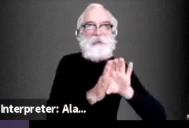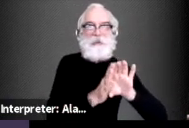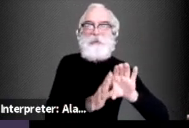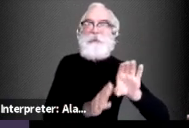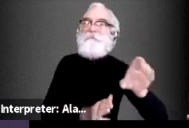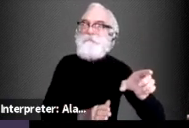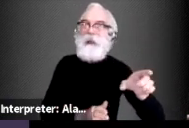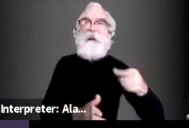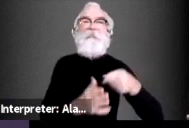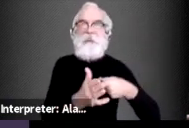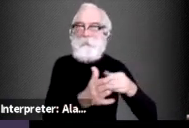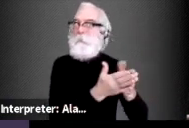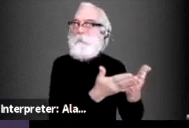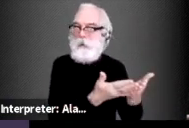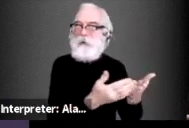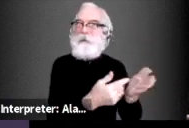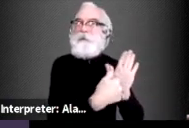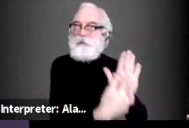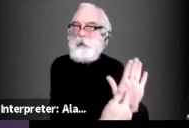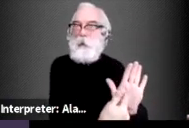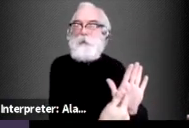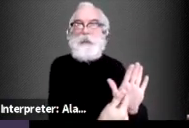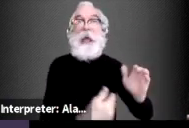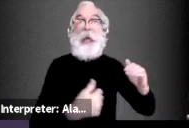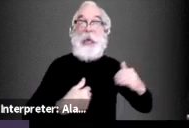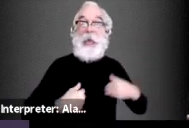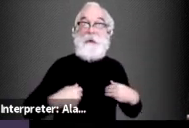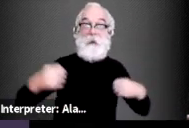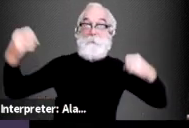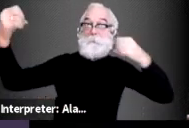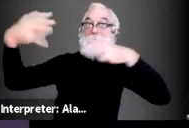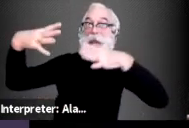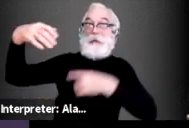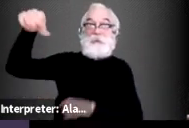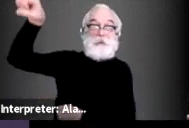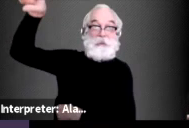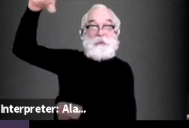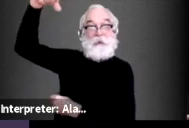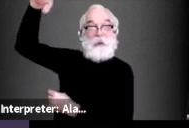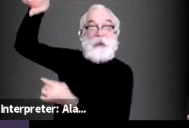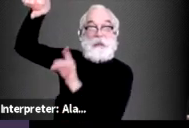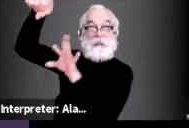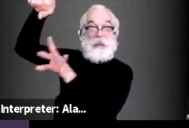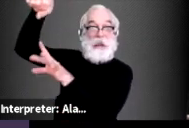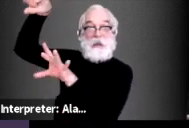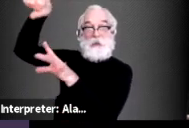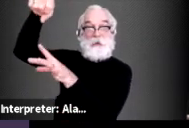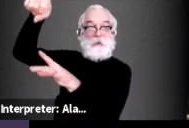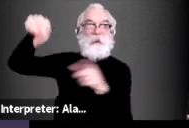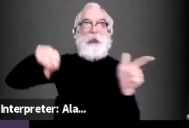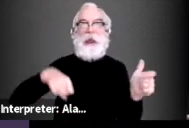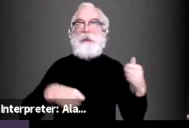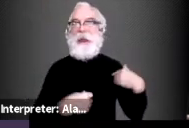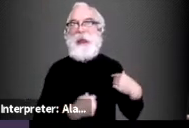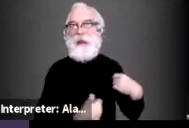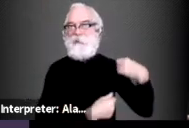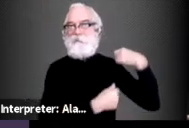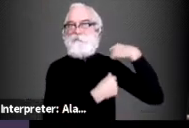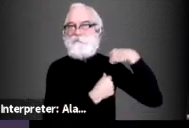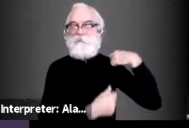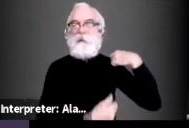depicting the seller of shares with his magic lantern, illustrates the illusory nature of these so-called investments.